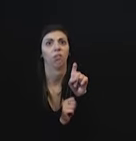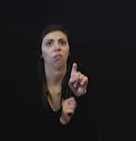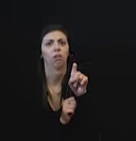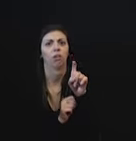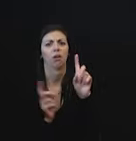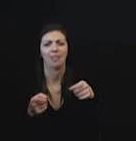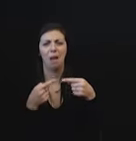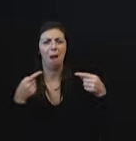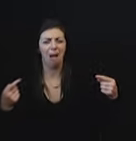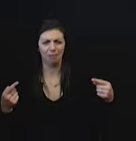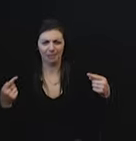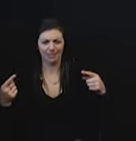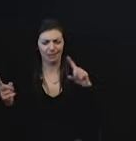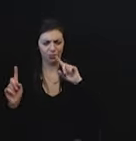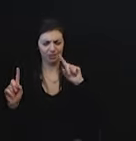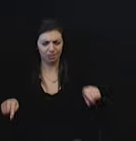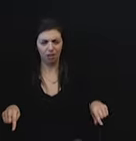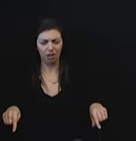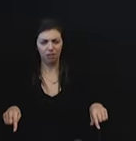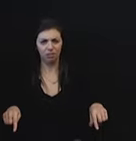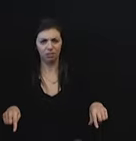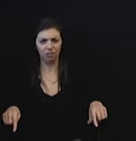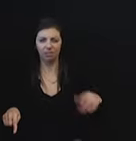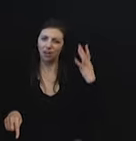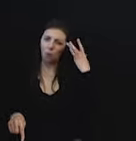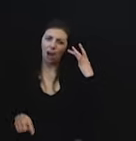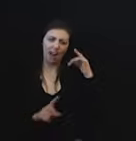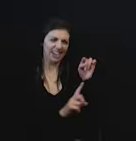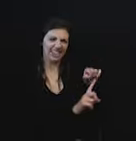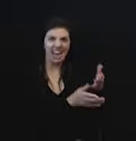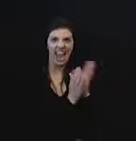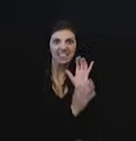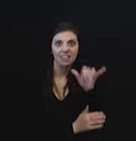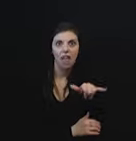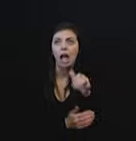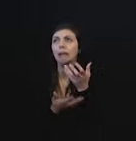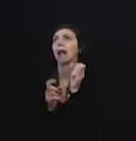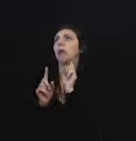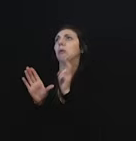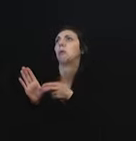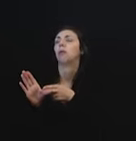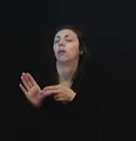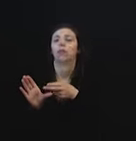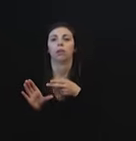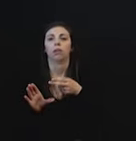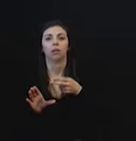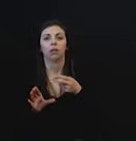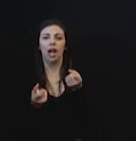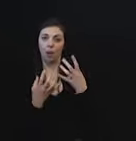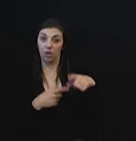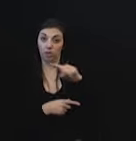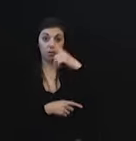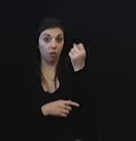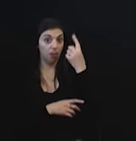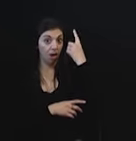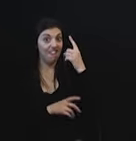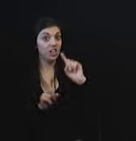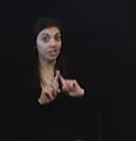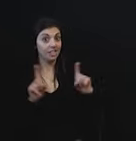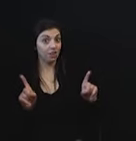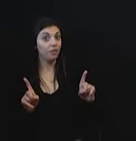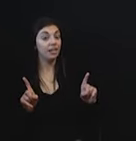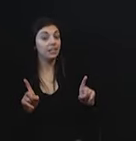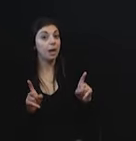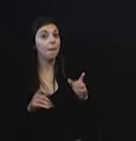Why do you think he asked that? How many people know in here that there is a difference between hearing about